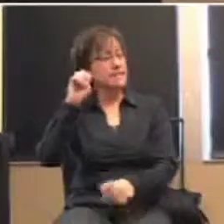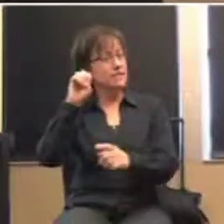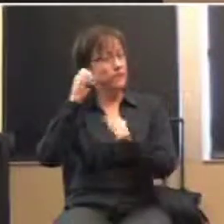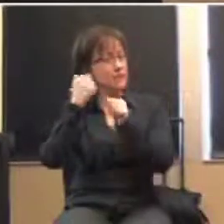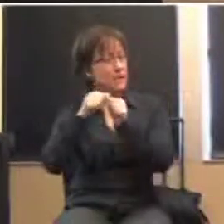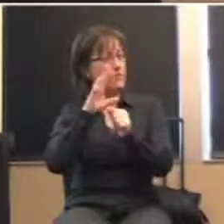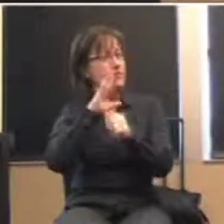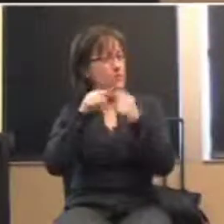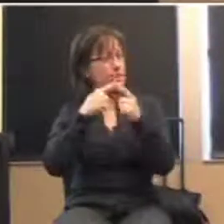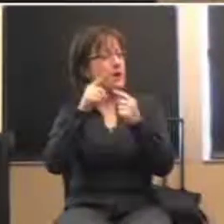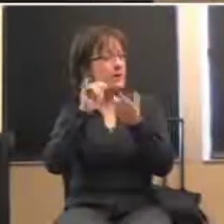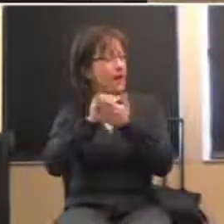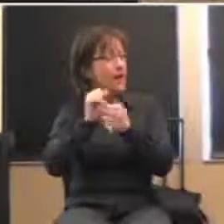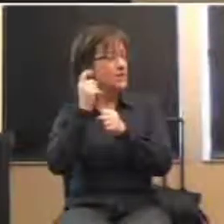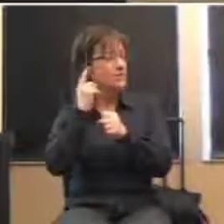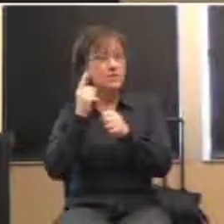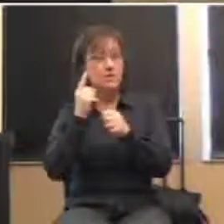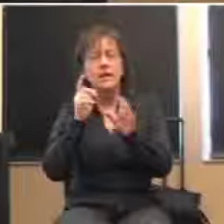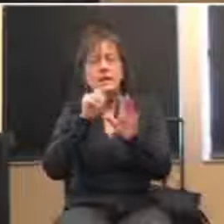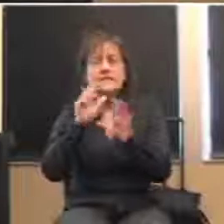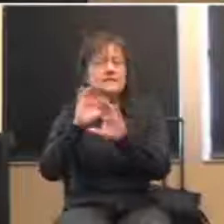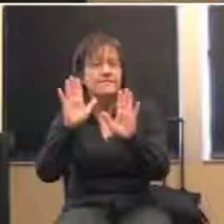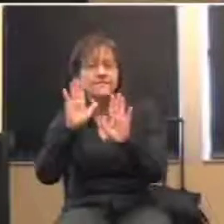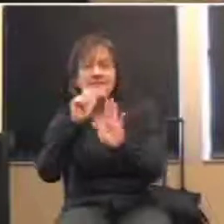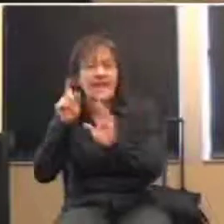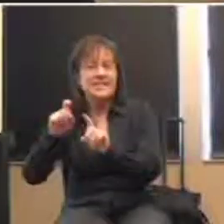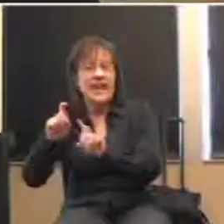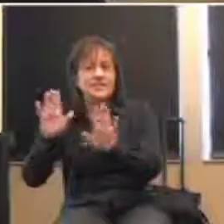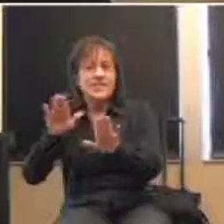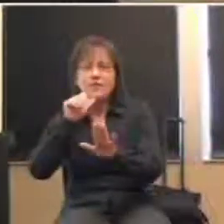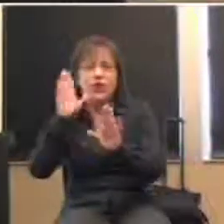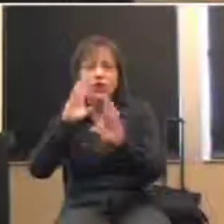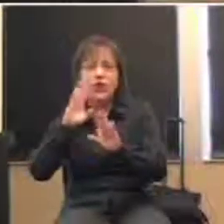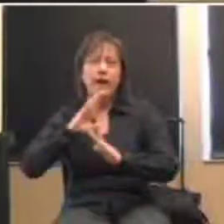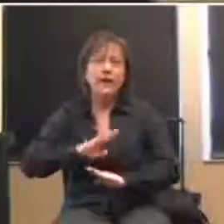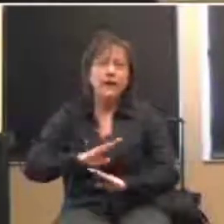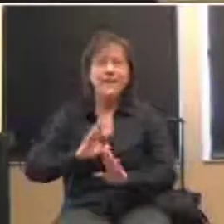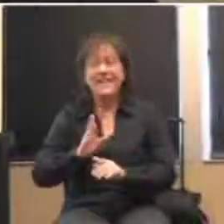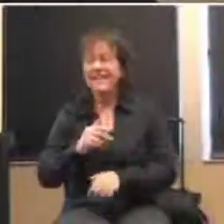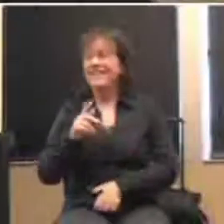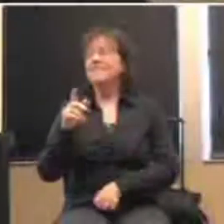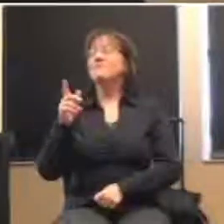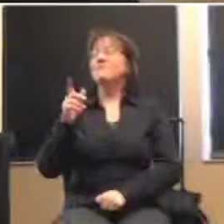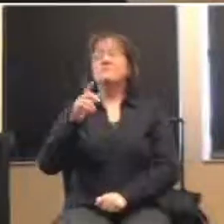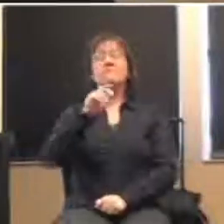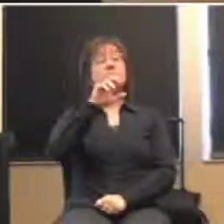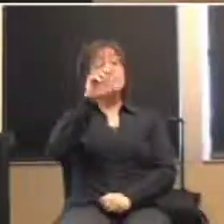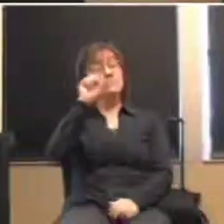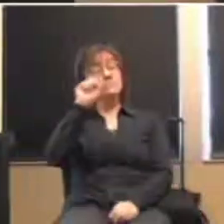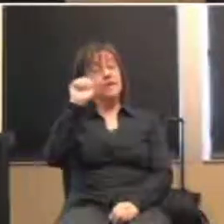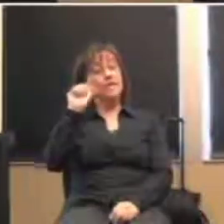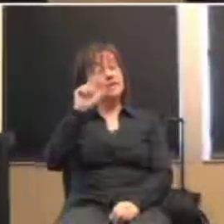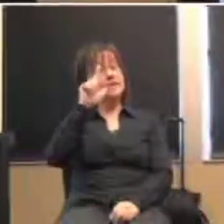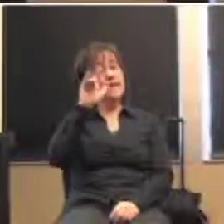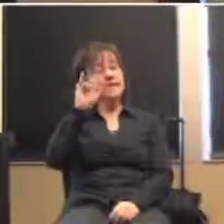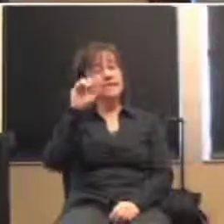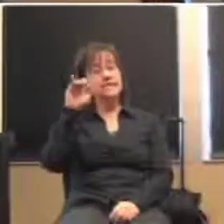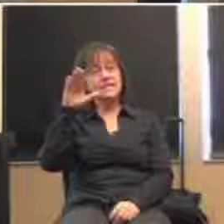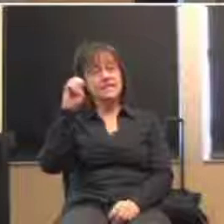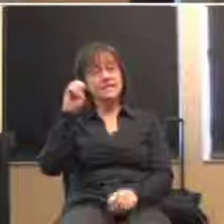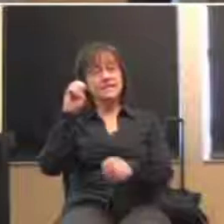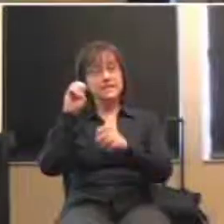year? Okay, it's okay, I'm not testing you, it's all right. She'll repeat Salience it. Is probably one of our